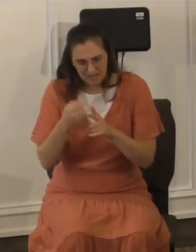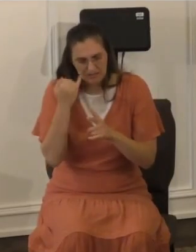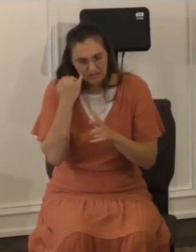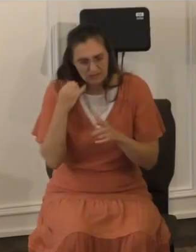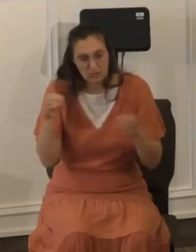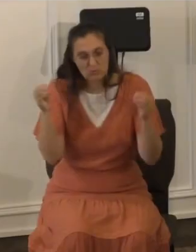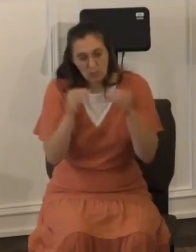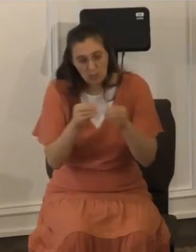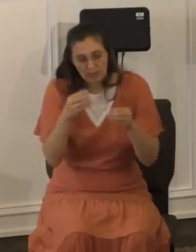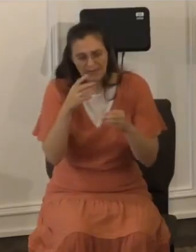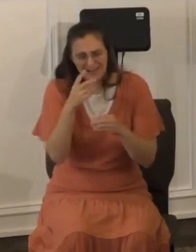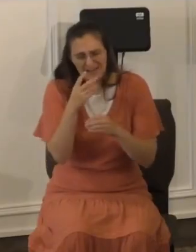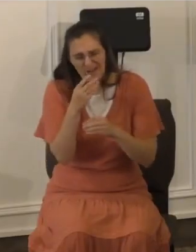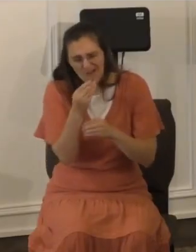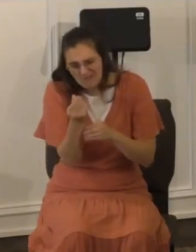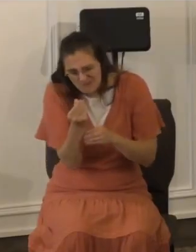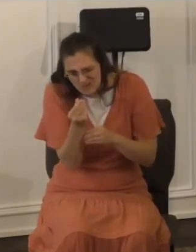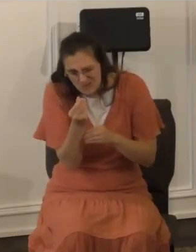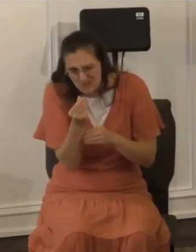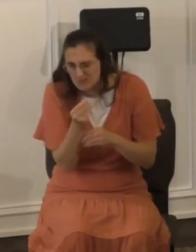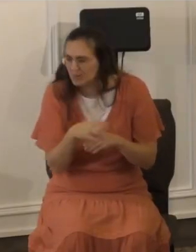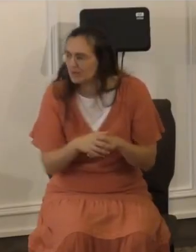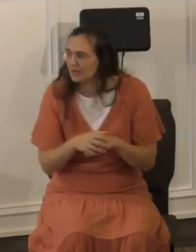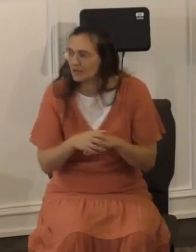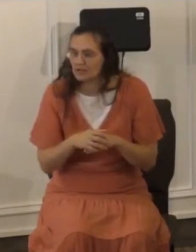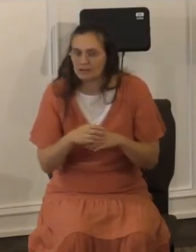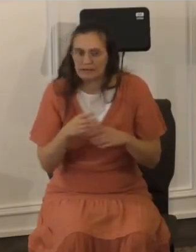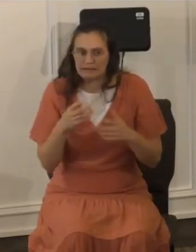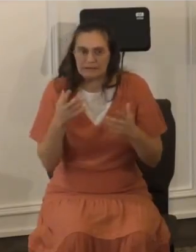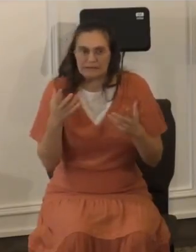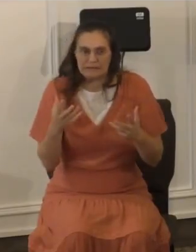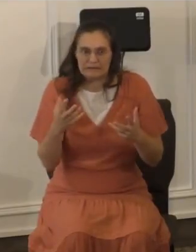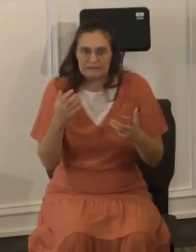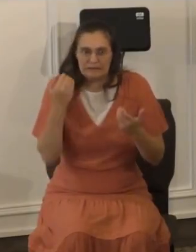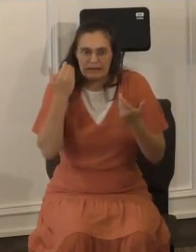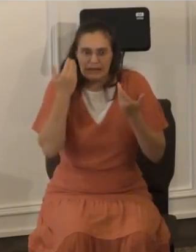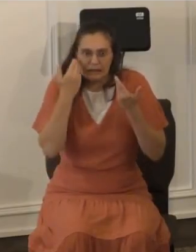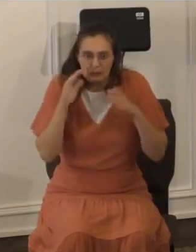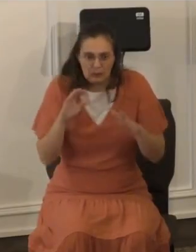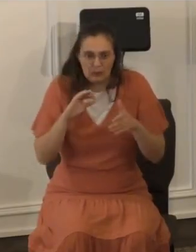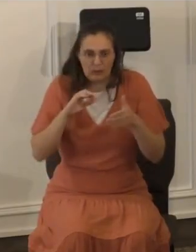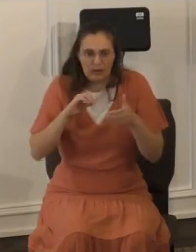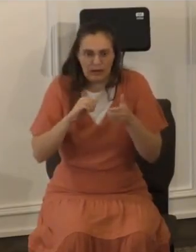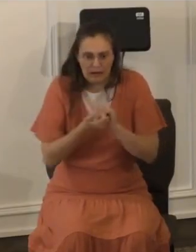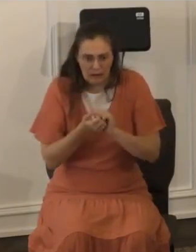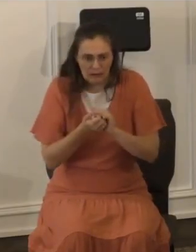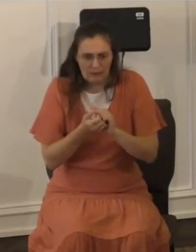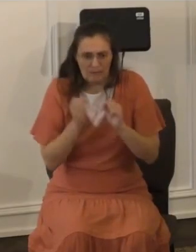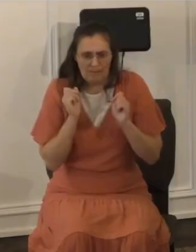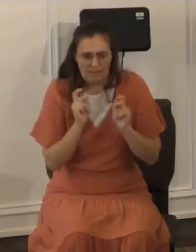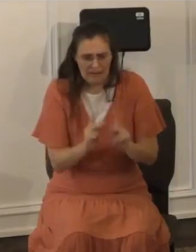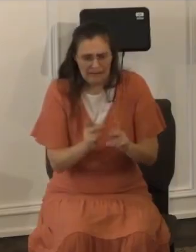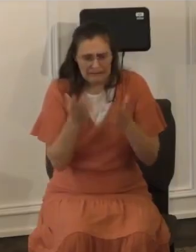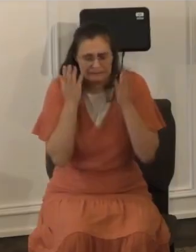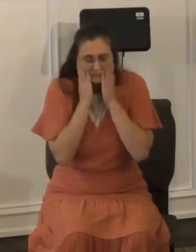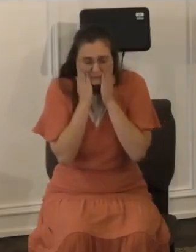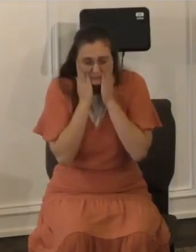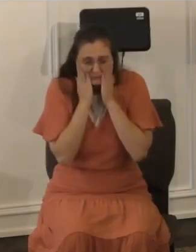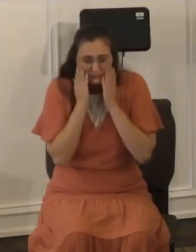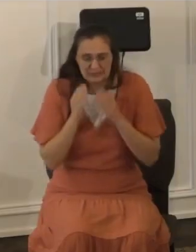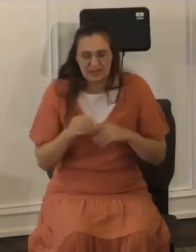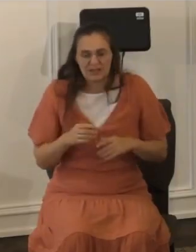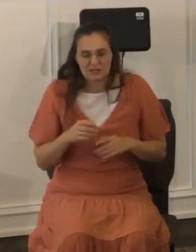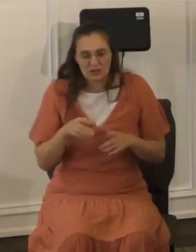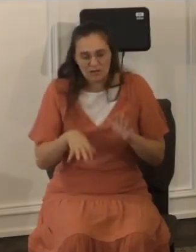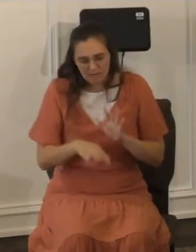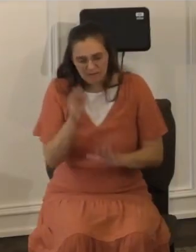couple, any of you ever been in that situation where you're like, oh no, now I don't know how to get it back. And you try to find somebody who knows. Because once